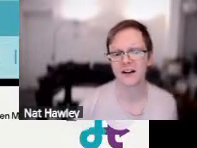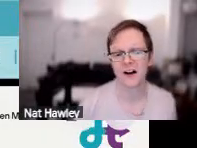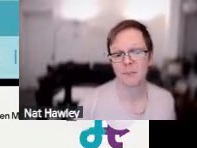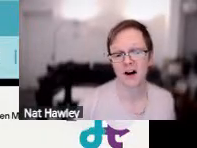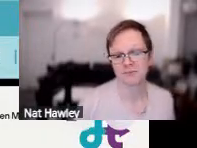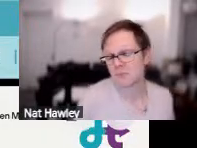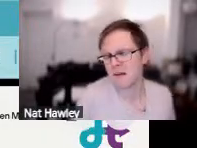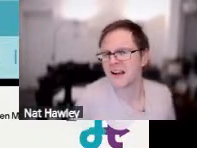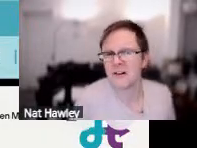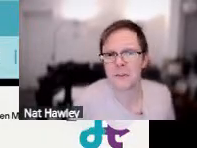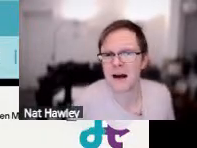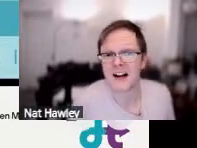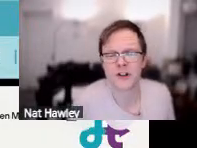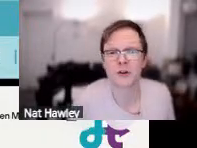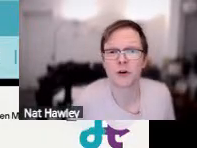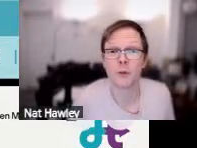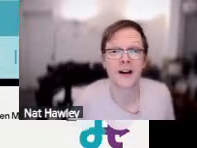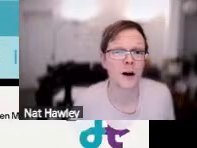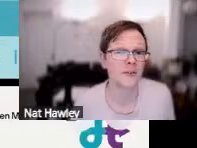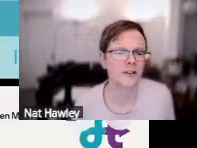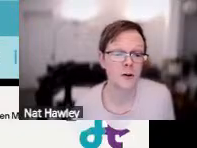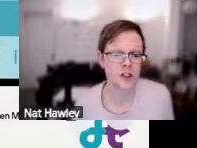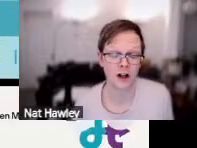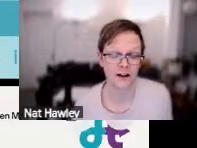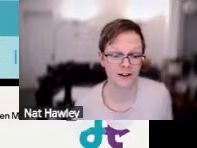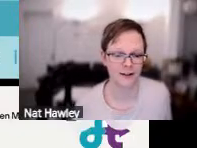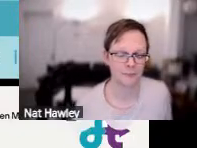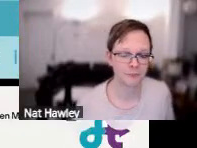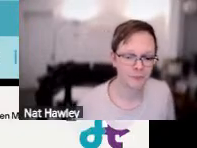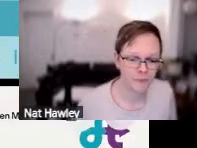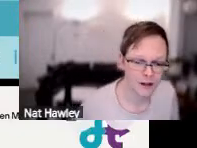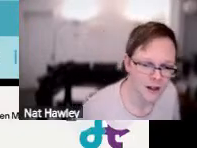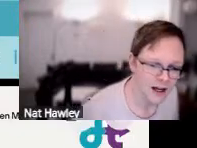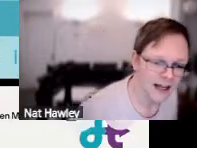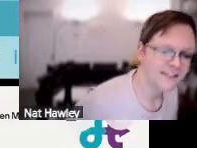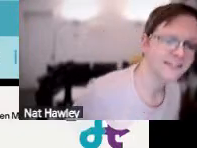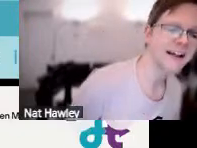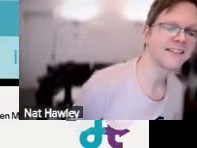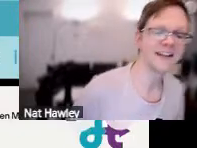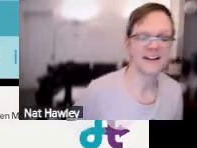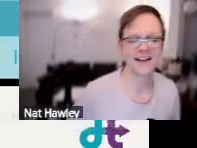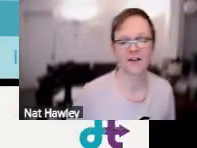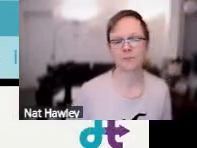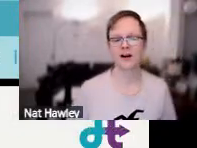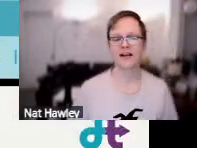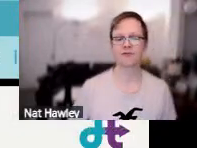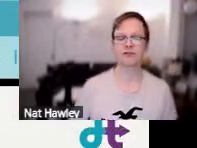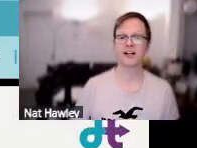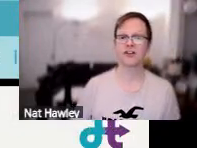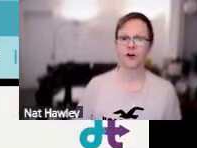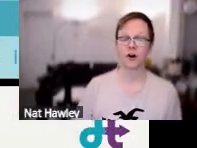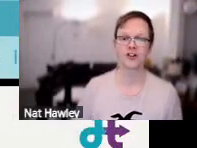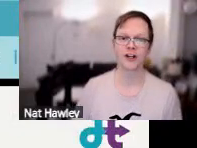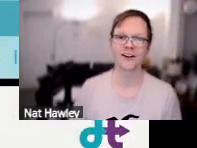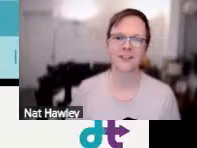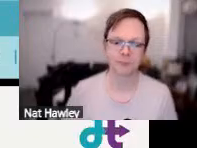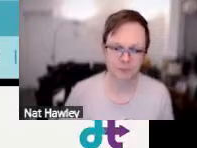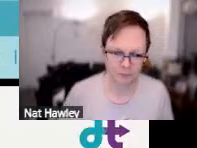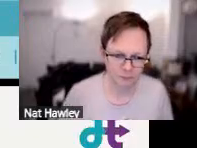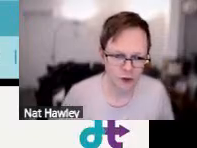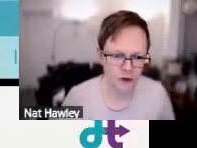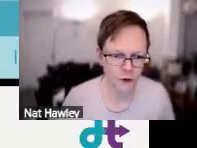reading, but may not impact you at all when it comes to socializing. And dyslexia is how the brain reads